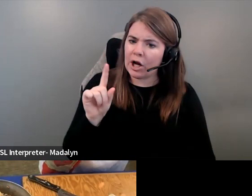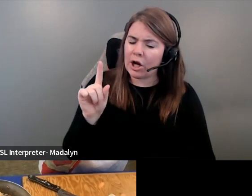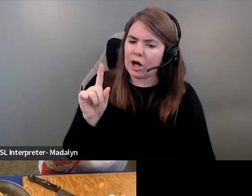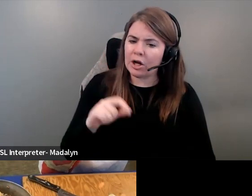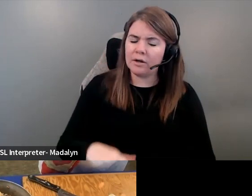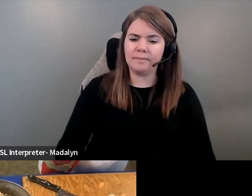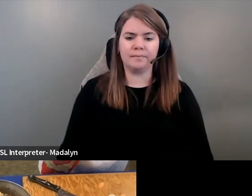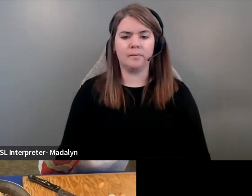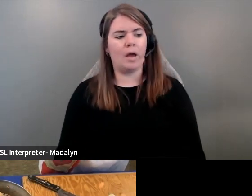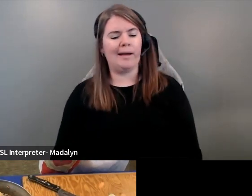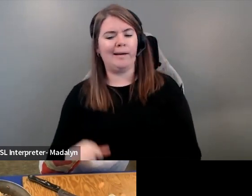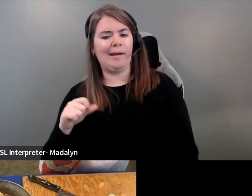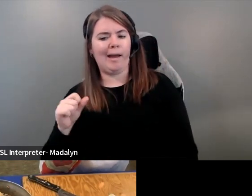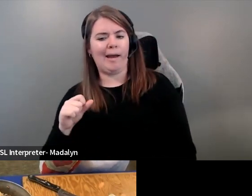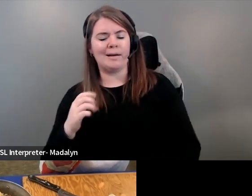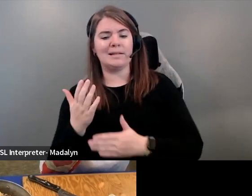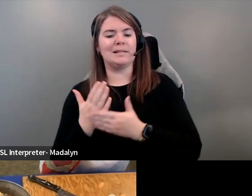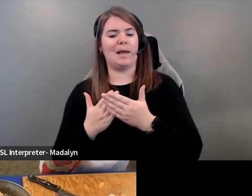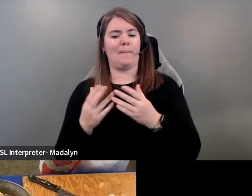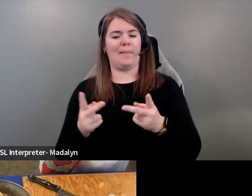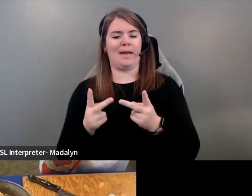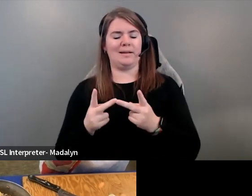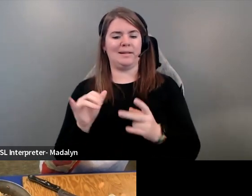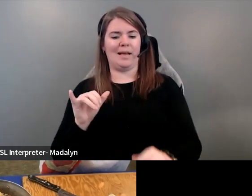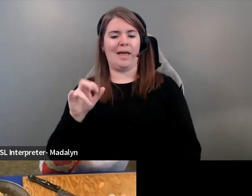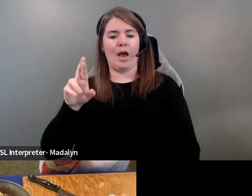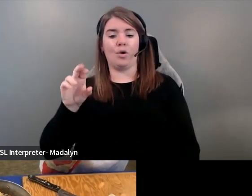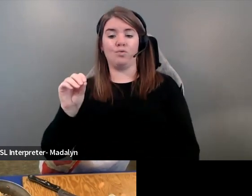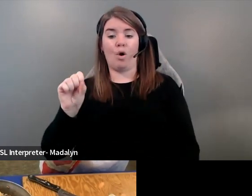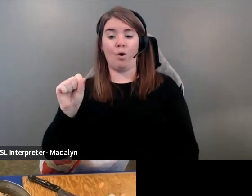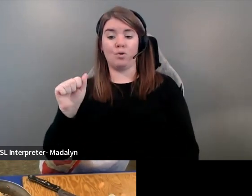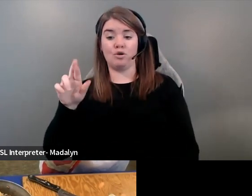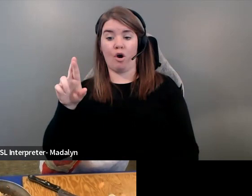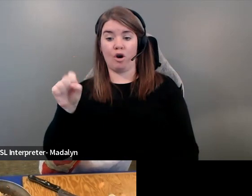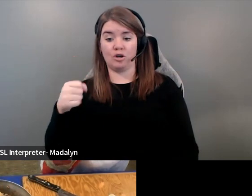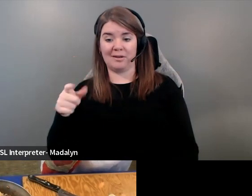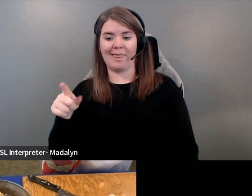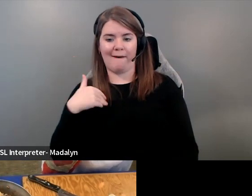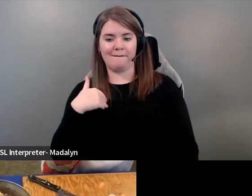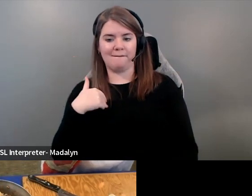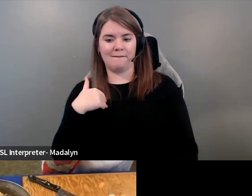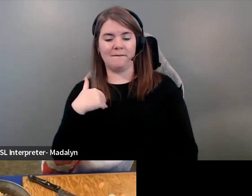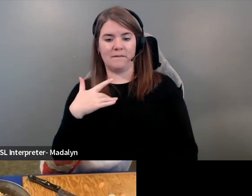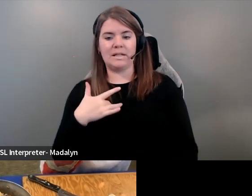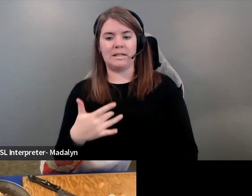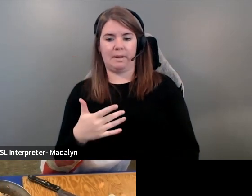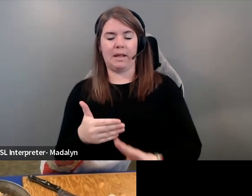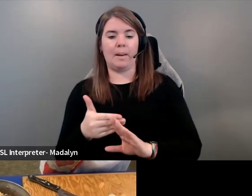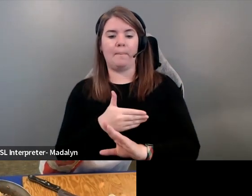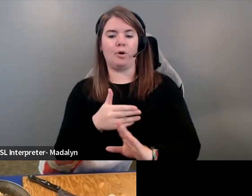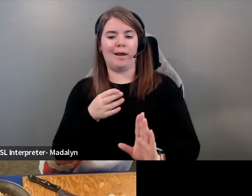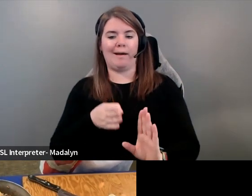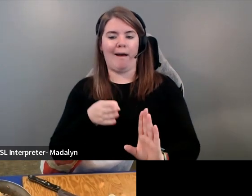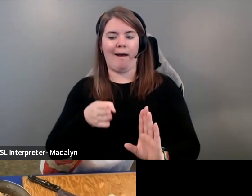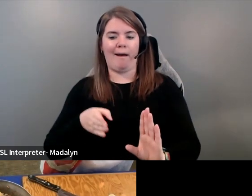Yeah, in some supermarkets like Rosar's, they do have them. They're Okay. usually pre-cut and they're in